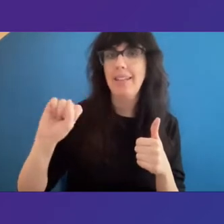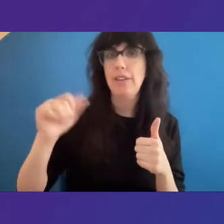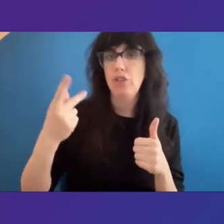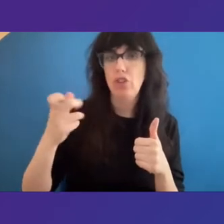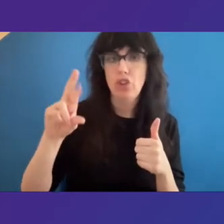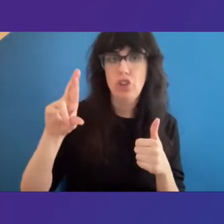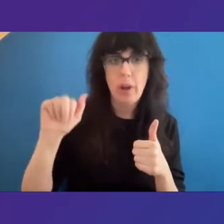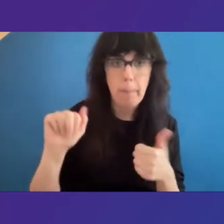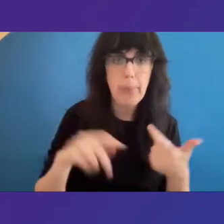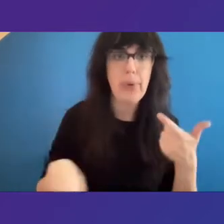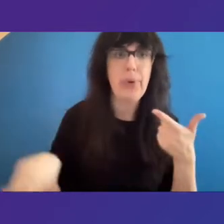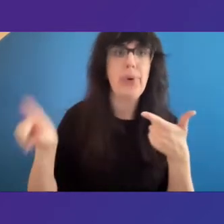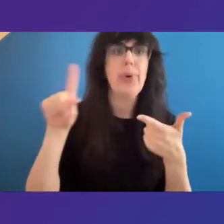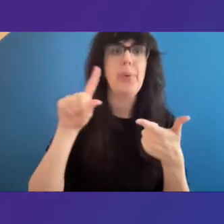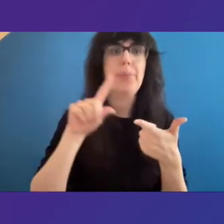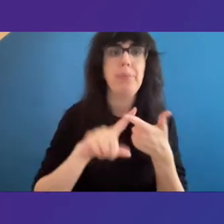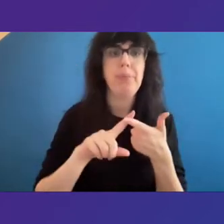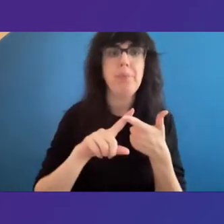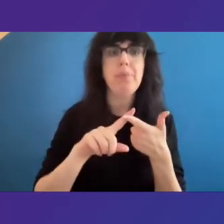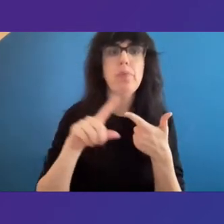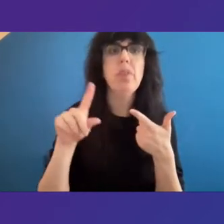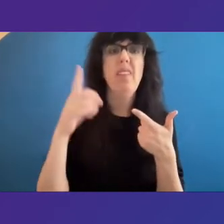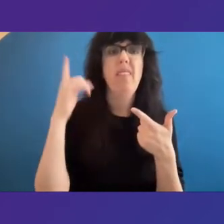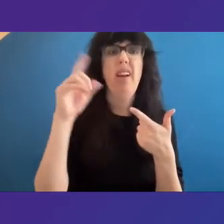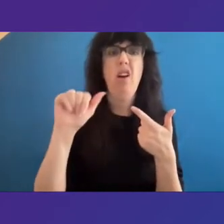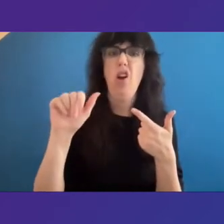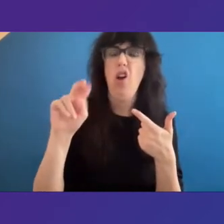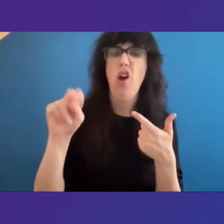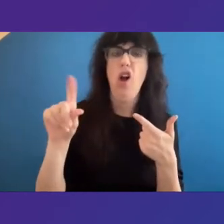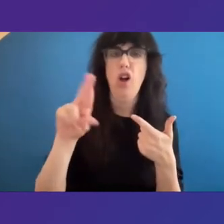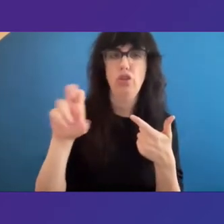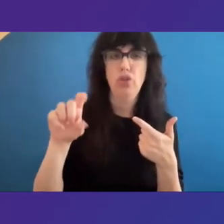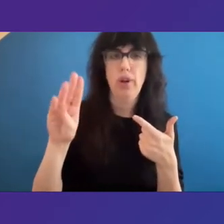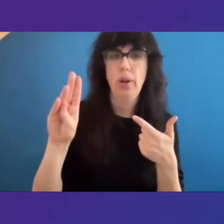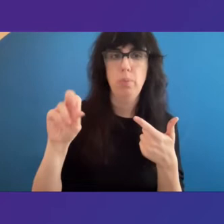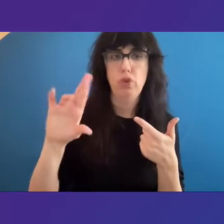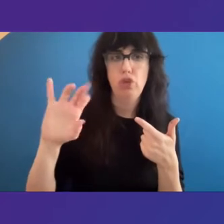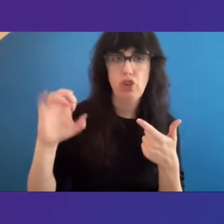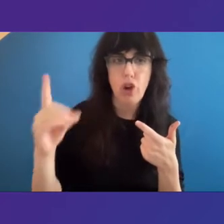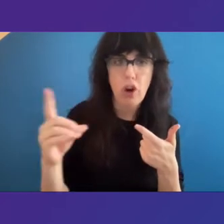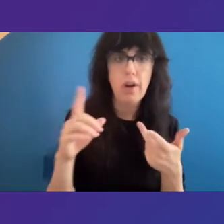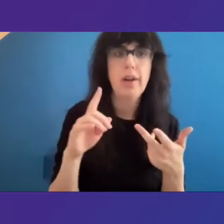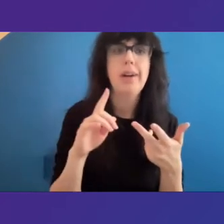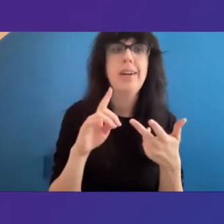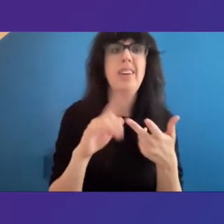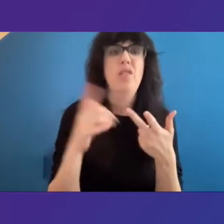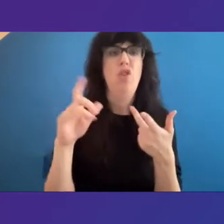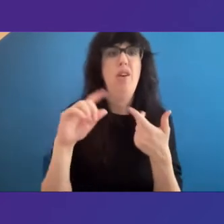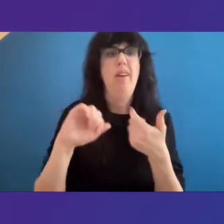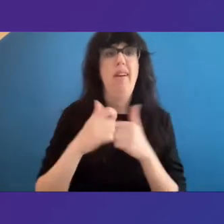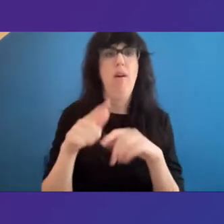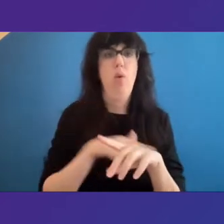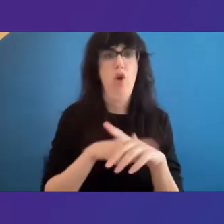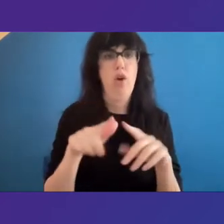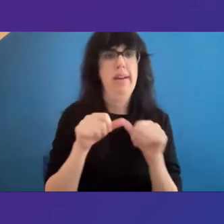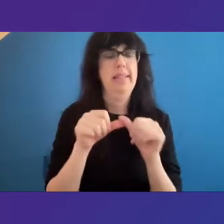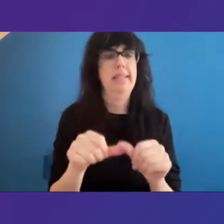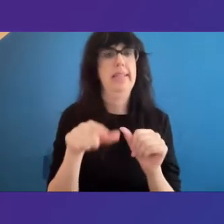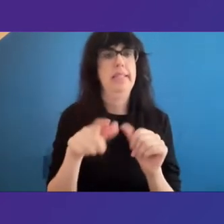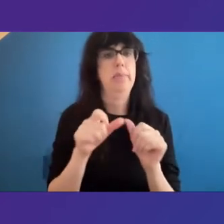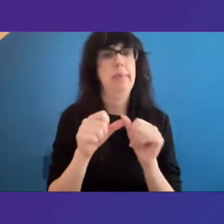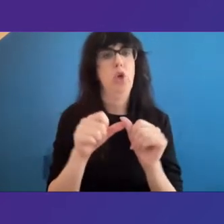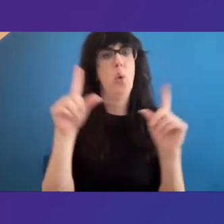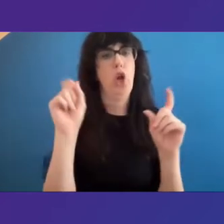for How Long Has This Been Going On? In our preparatory correspondence and conversation for this panel,